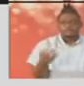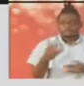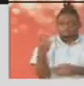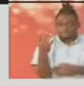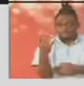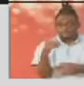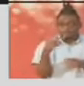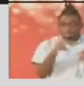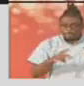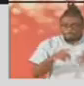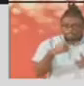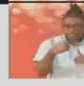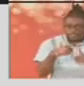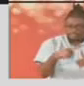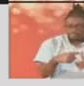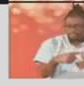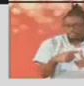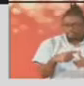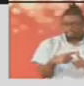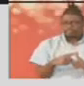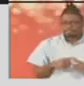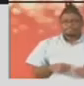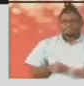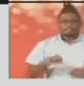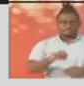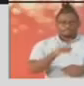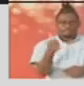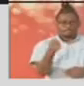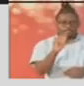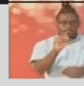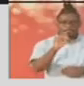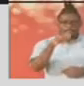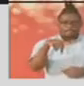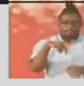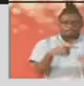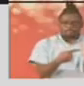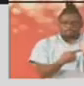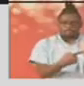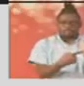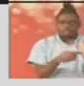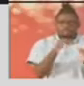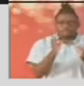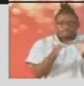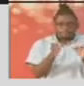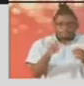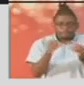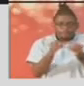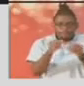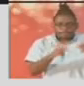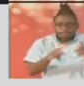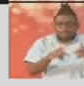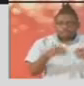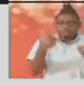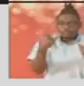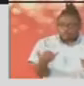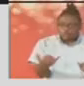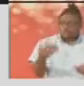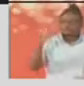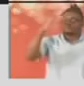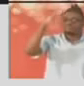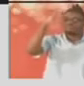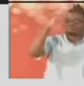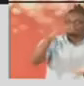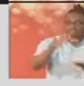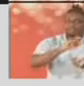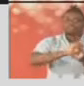1-kilometer search distance. That would have been the criteria to determine if there's a cluster or not. Given the decrease in the number of cases, we actually had to drop the